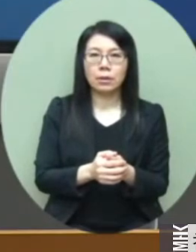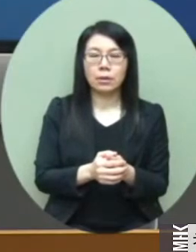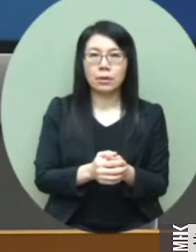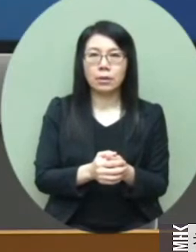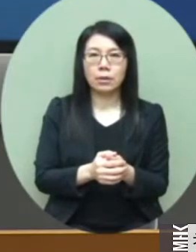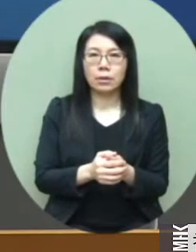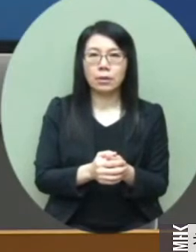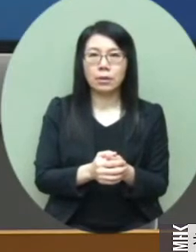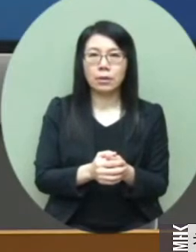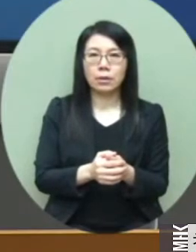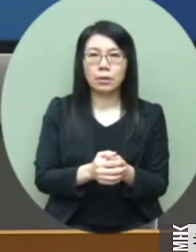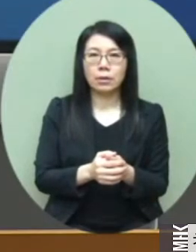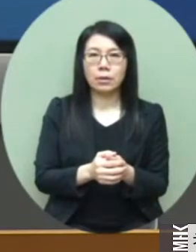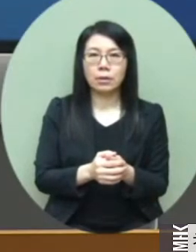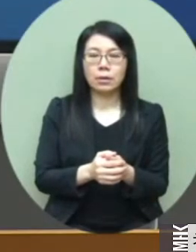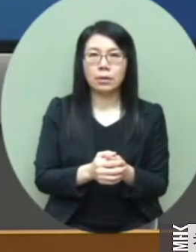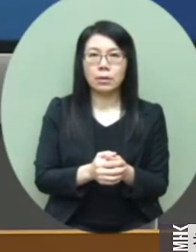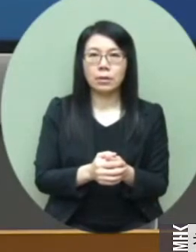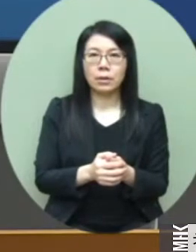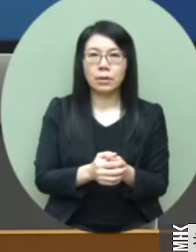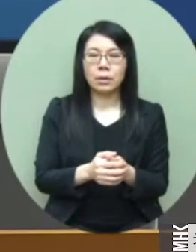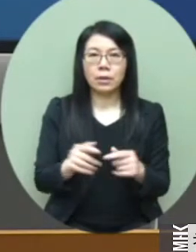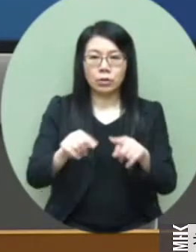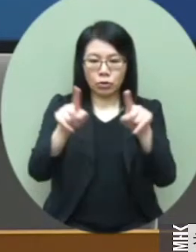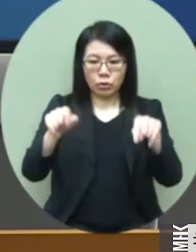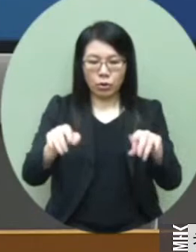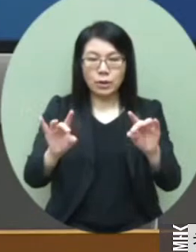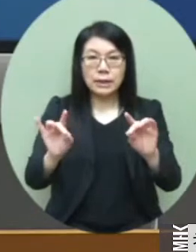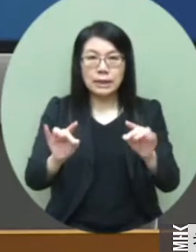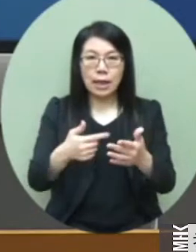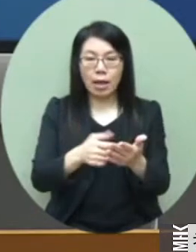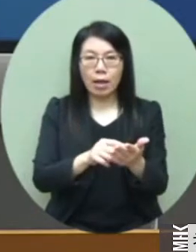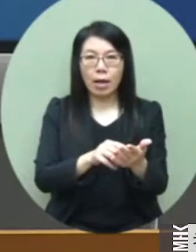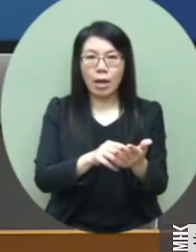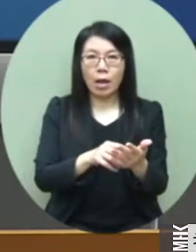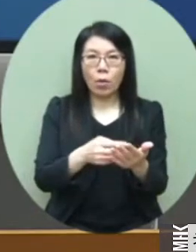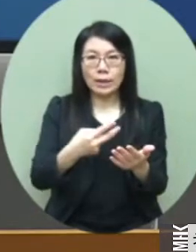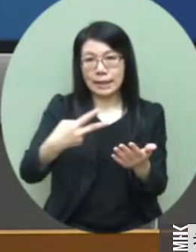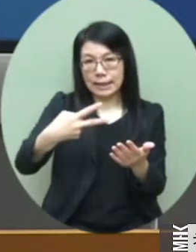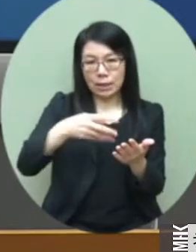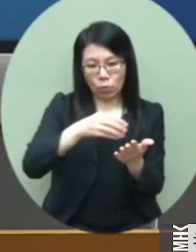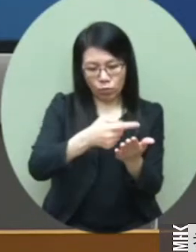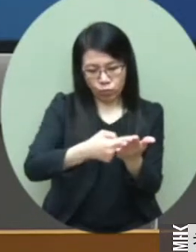you know, the vaccine pass or your QR code when you show it to